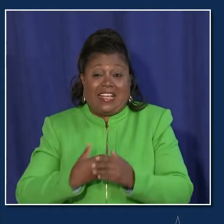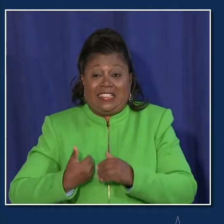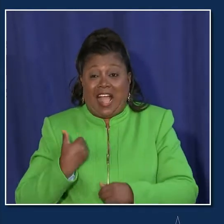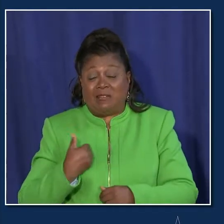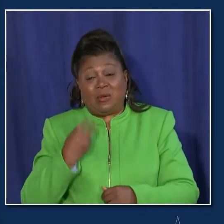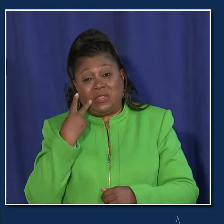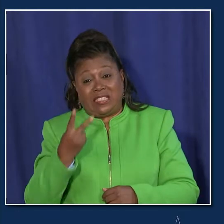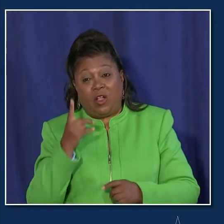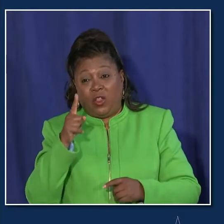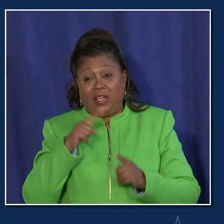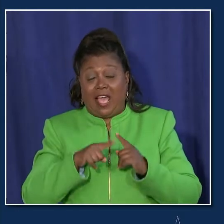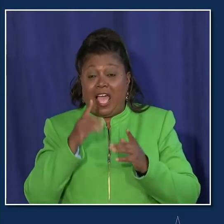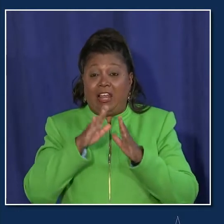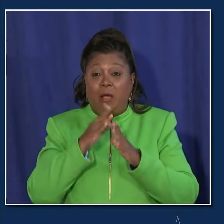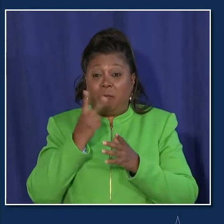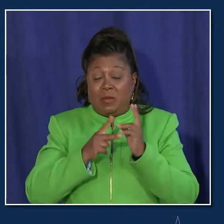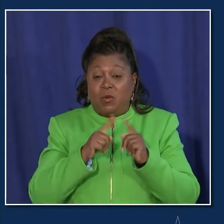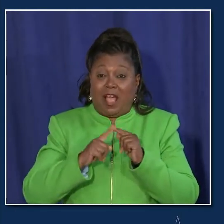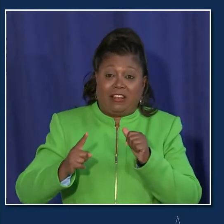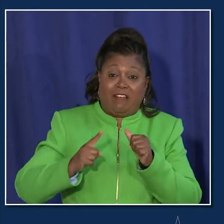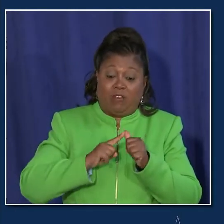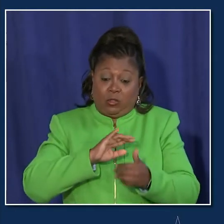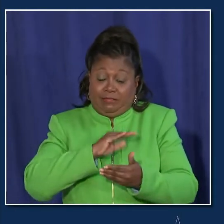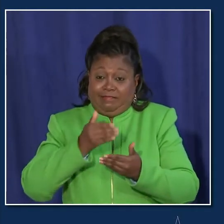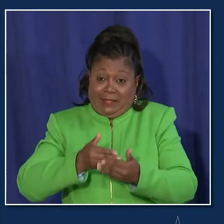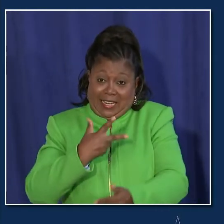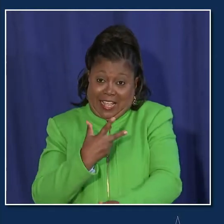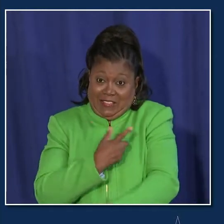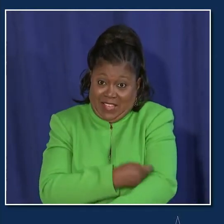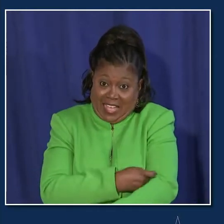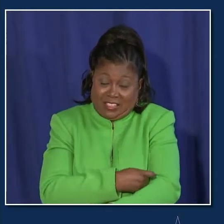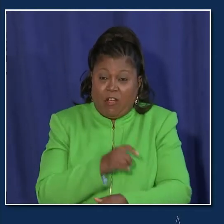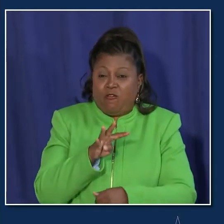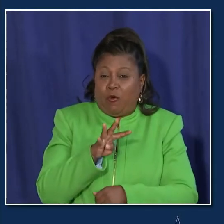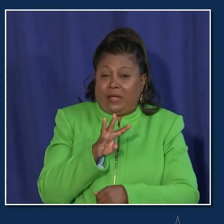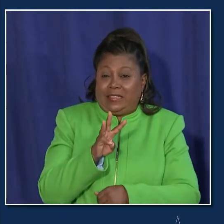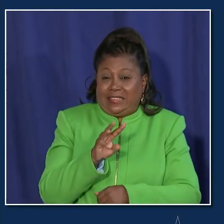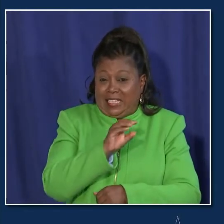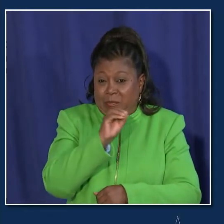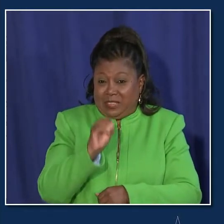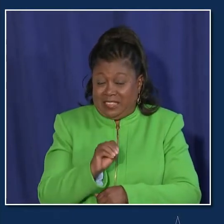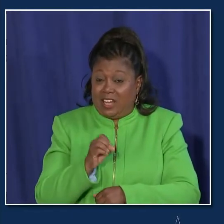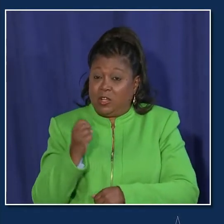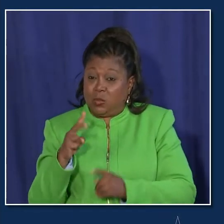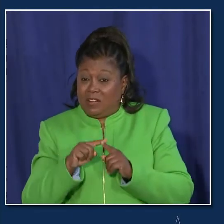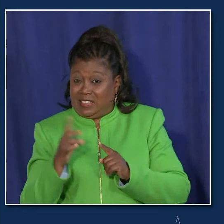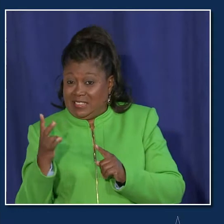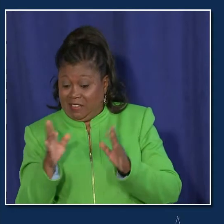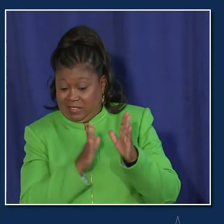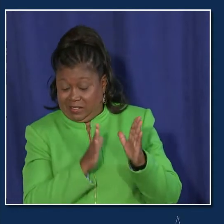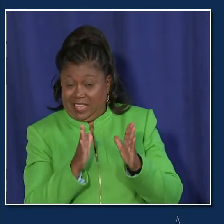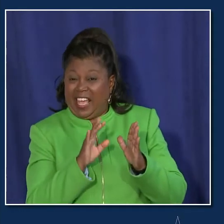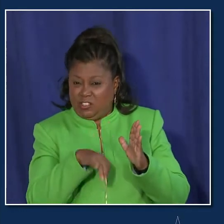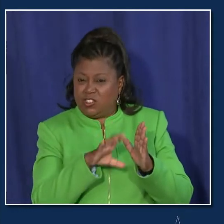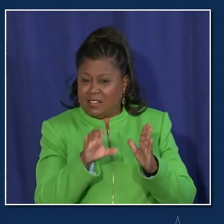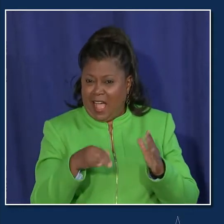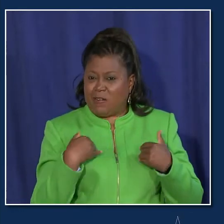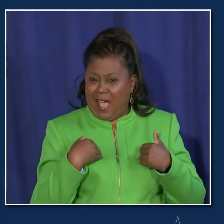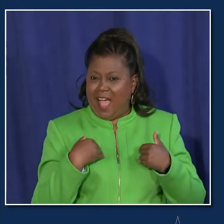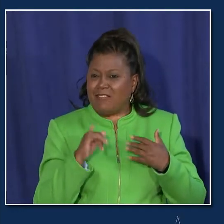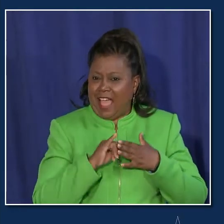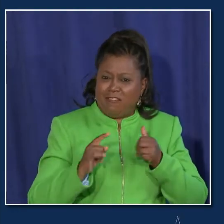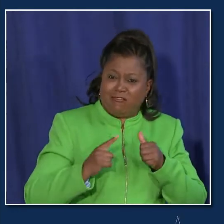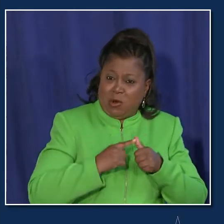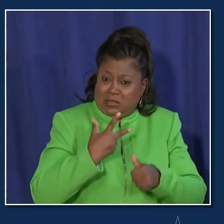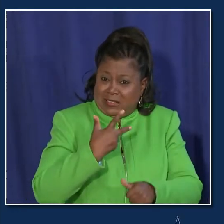see if we look at folks who have gotten that first dose of vaccine, 46% of our 12 to 17-year-olds in Chicago have at least that